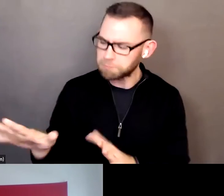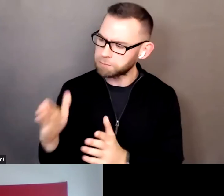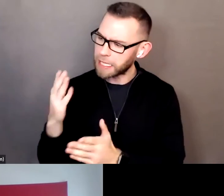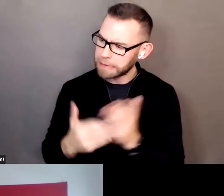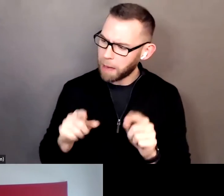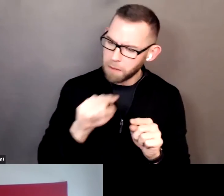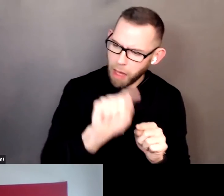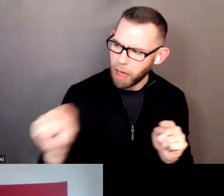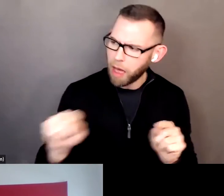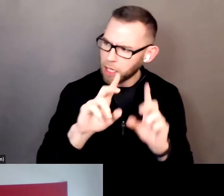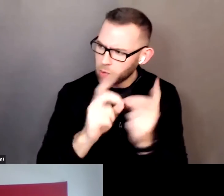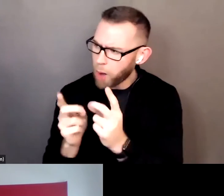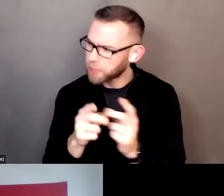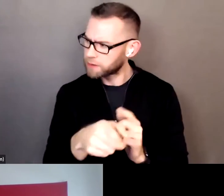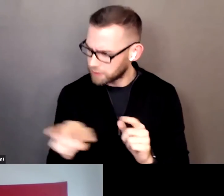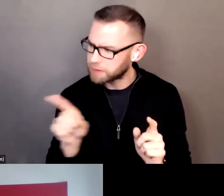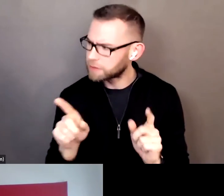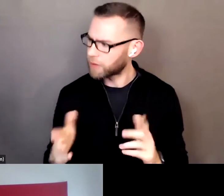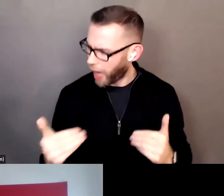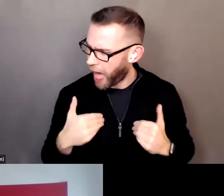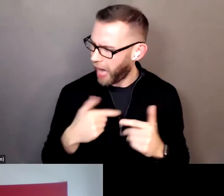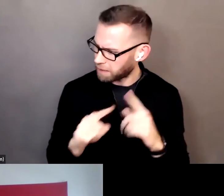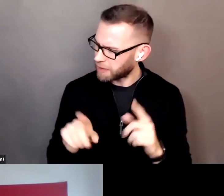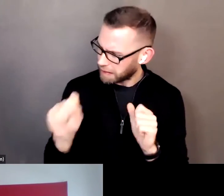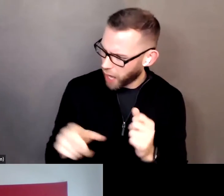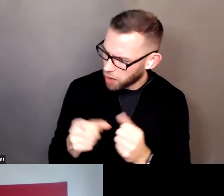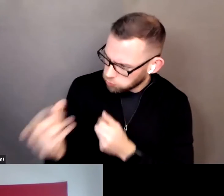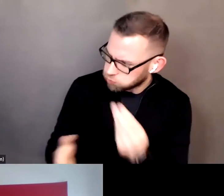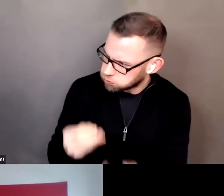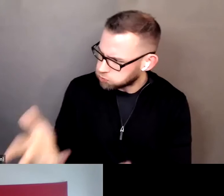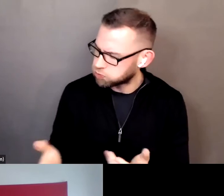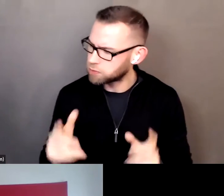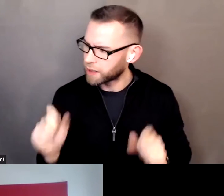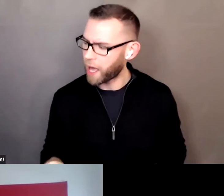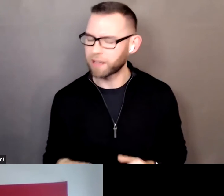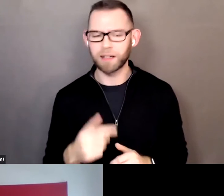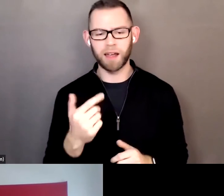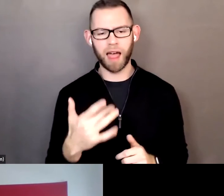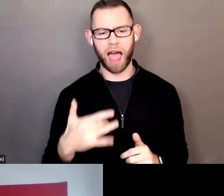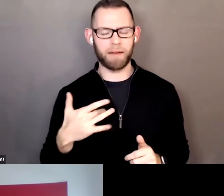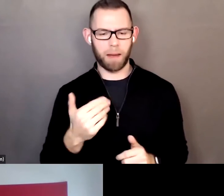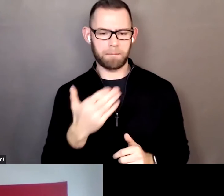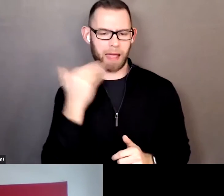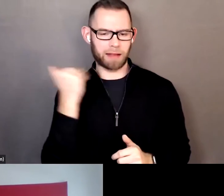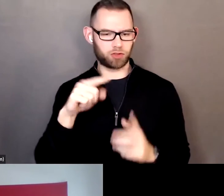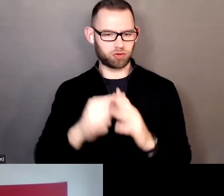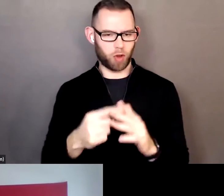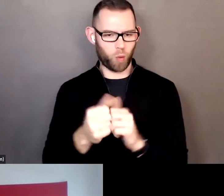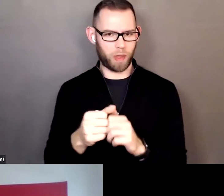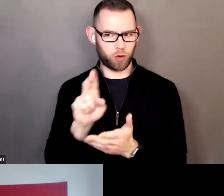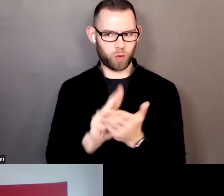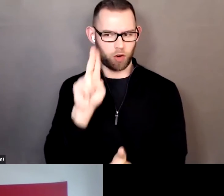the institution. I'm always going to want to start there, especially from a cost perspective. So I am wary